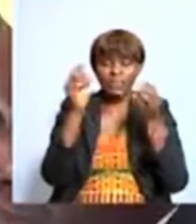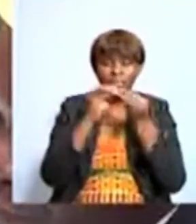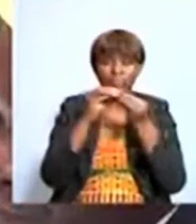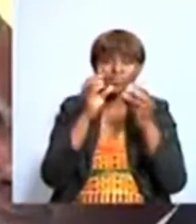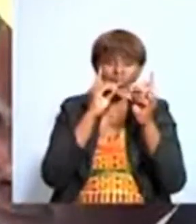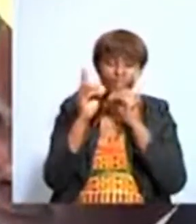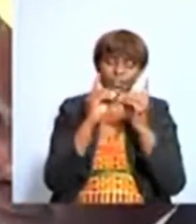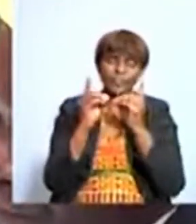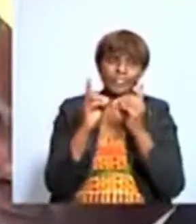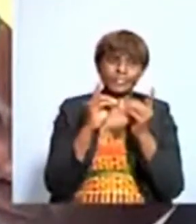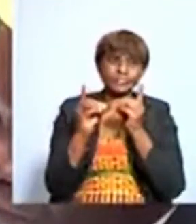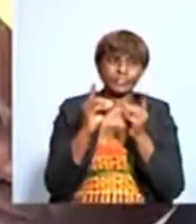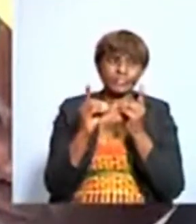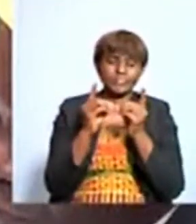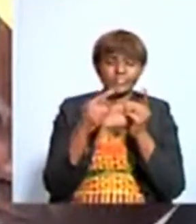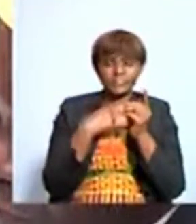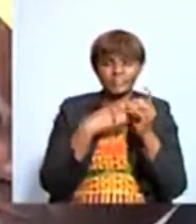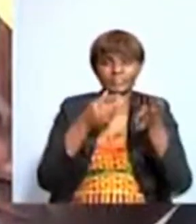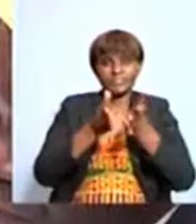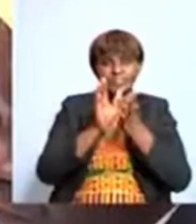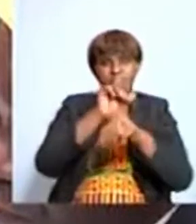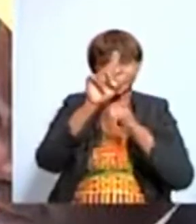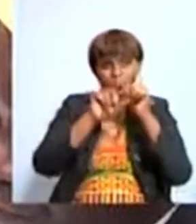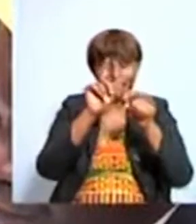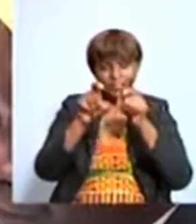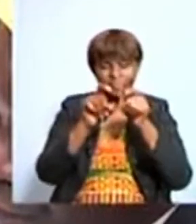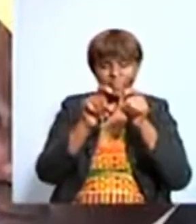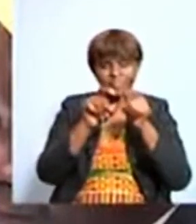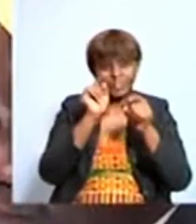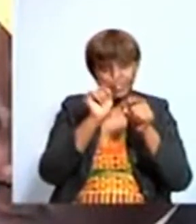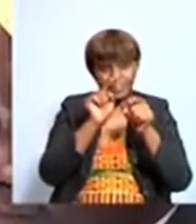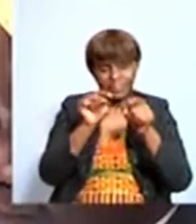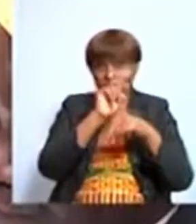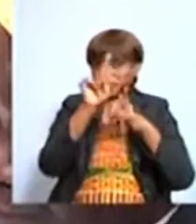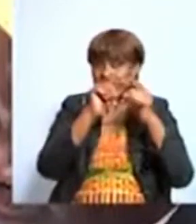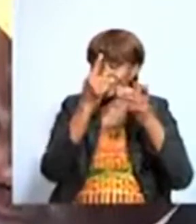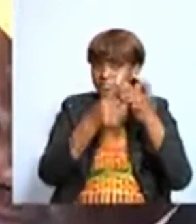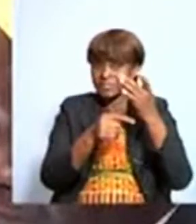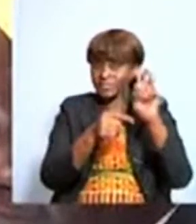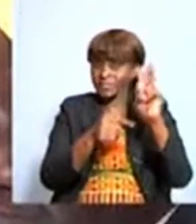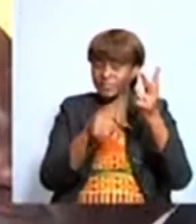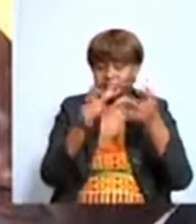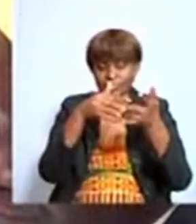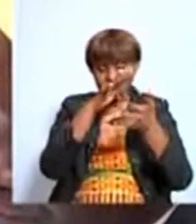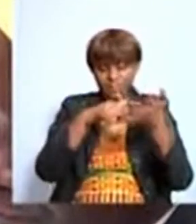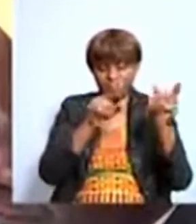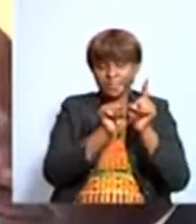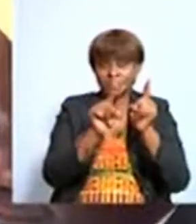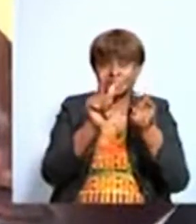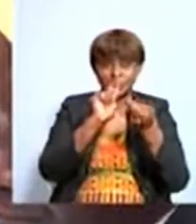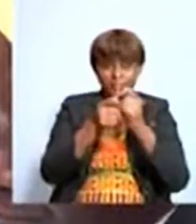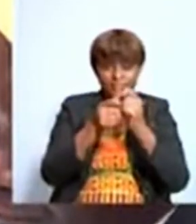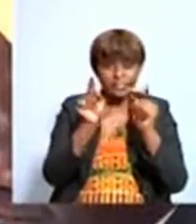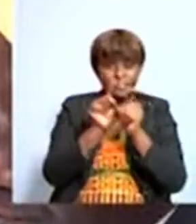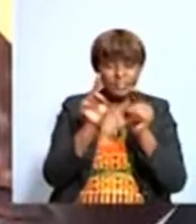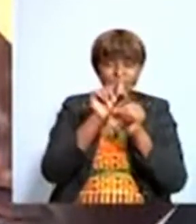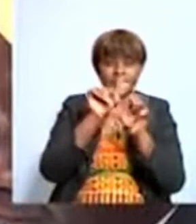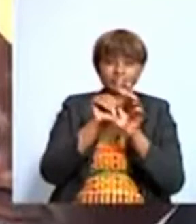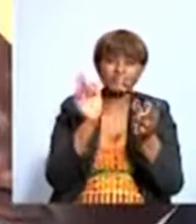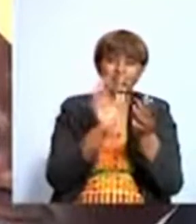debate? I put the question. The question is that second schedule as amended stands part of the